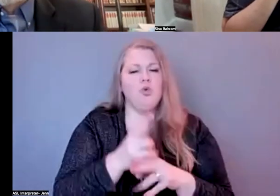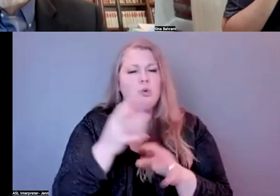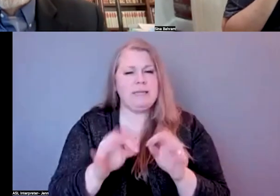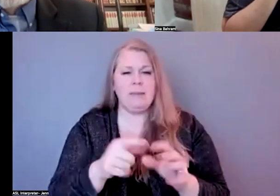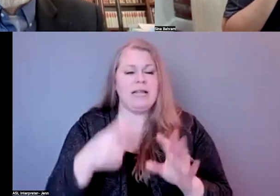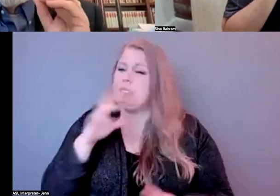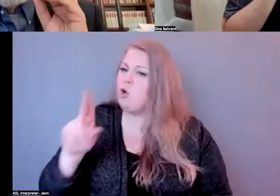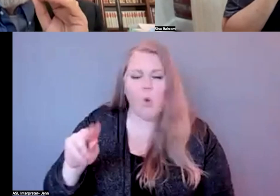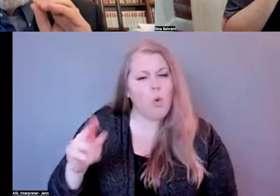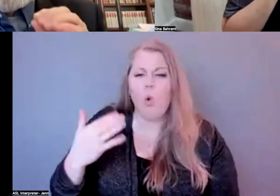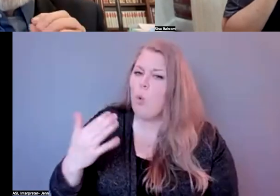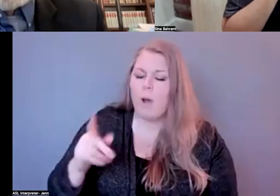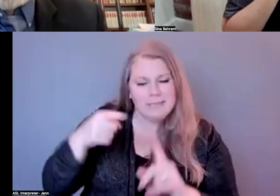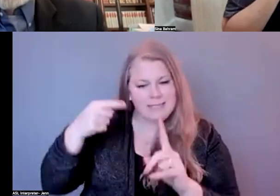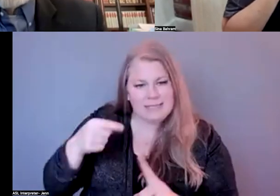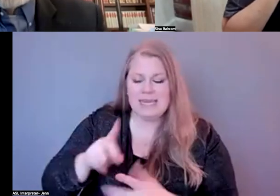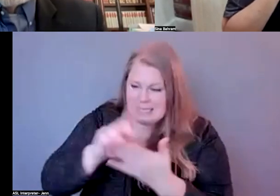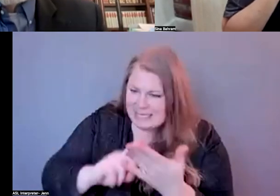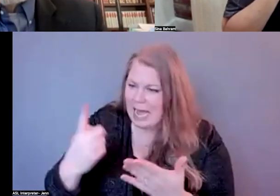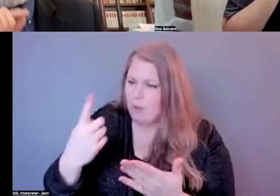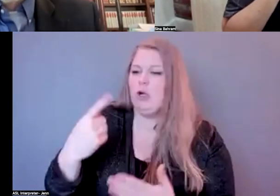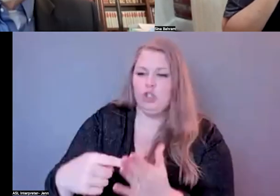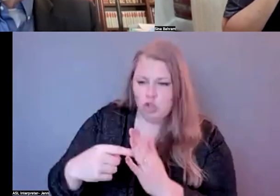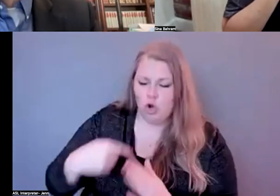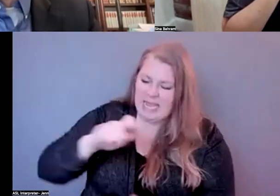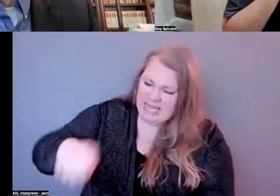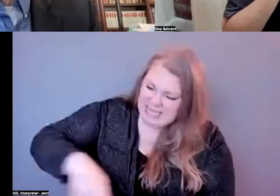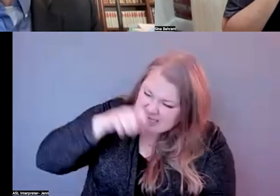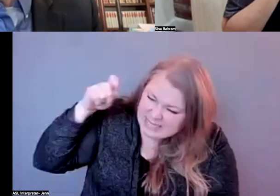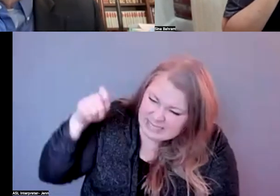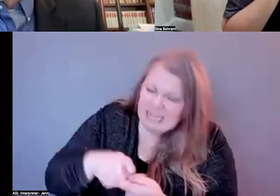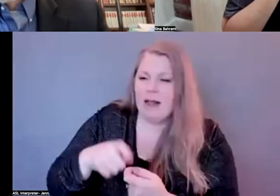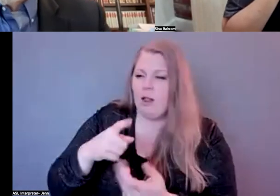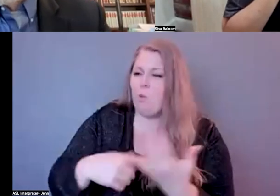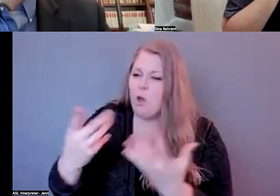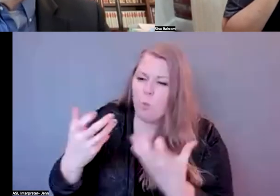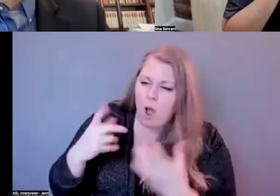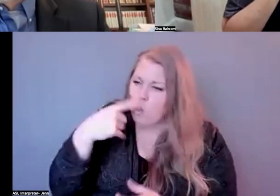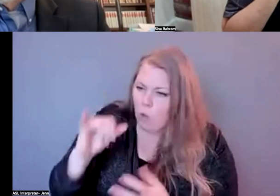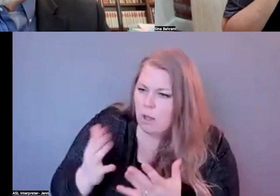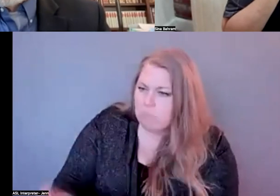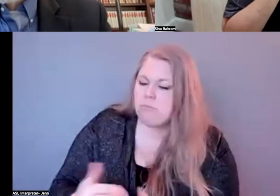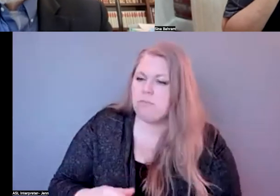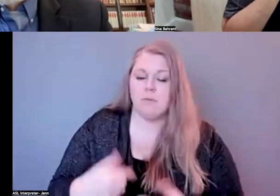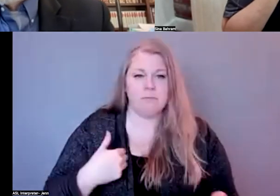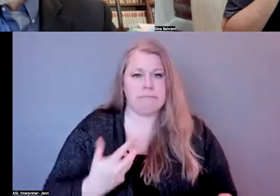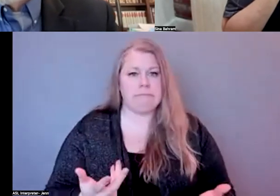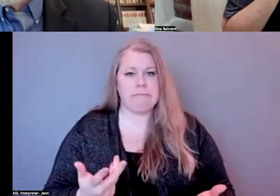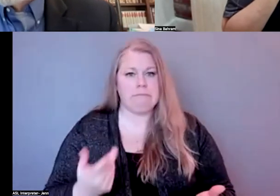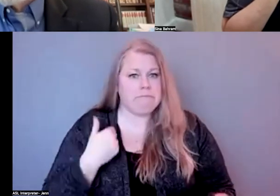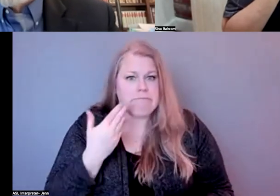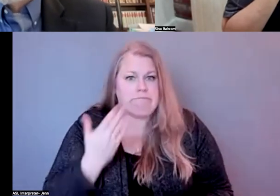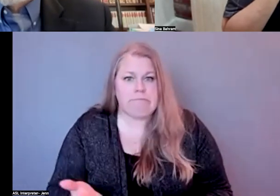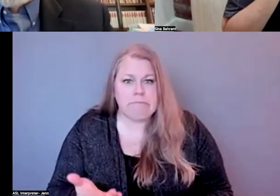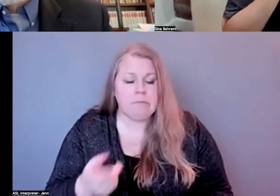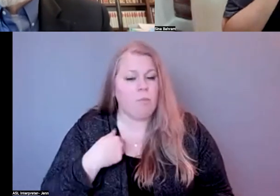no, design one. Show me the exact design that this product should have. And we don't actually know. We don't